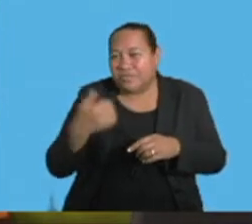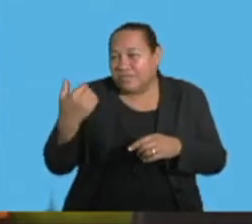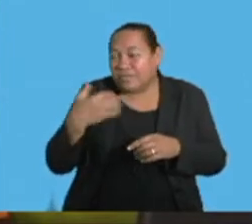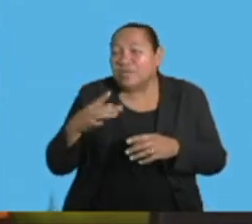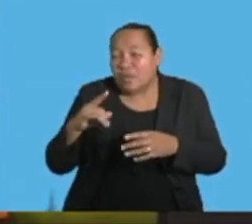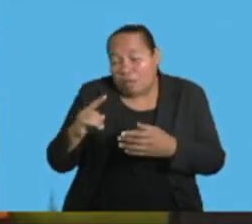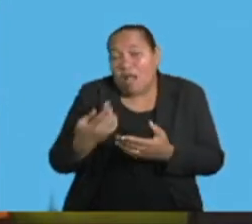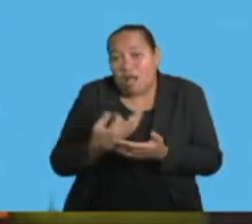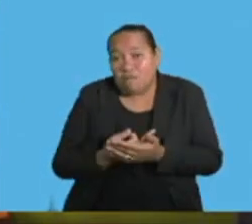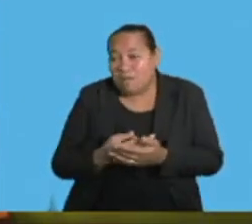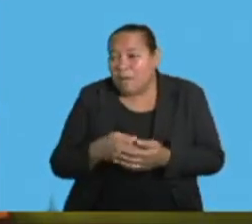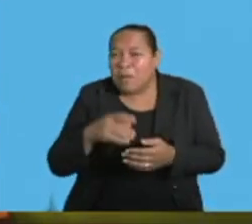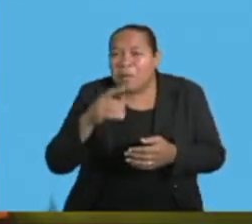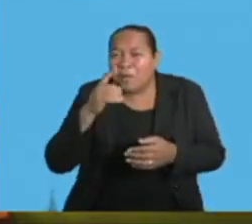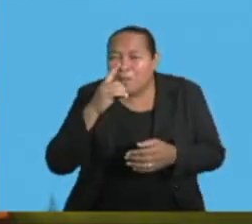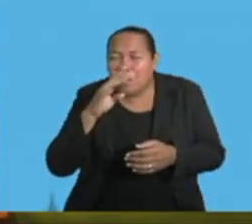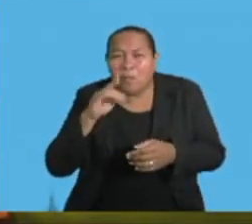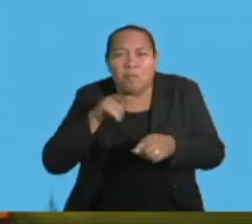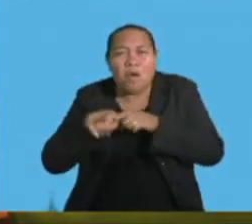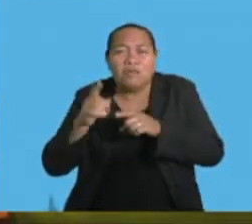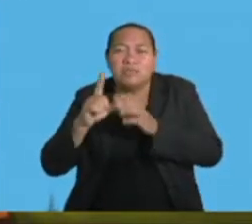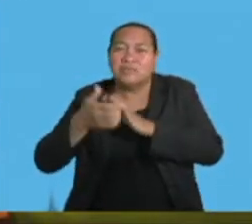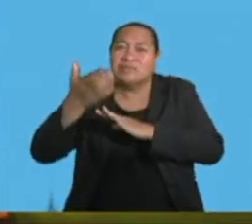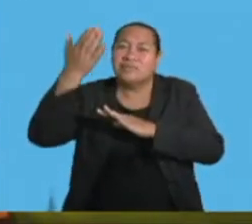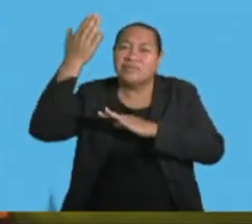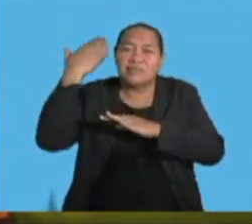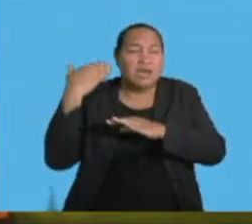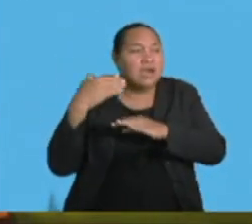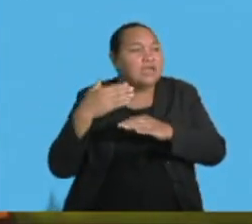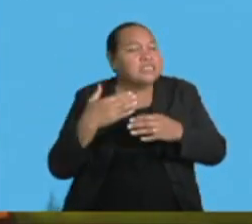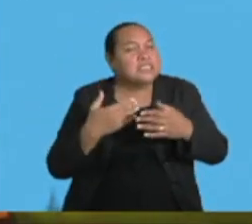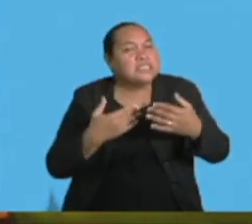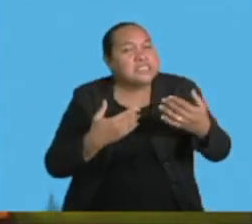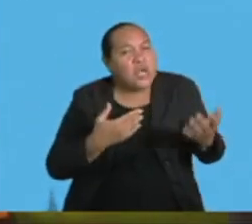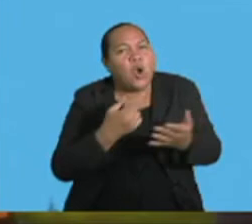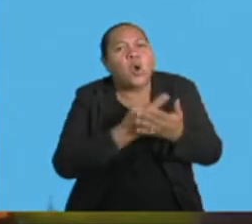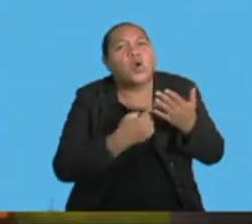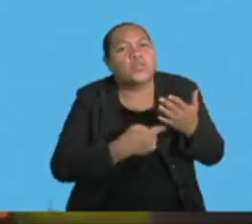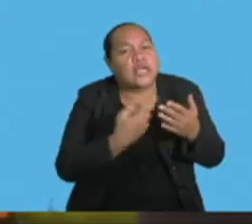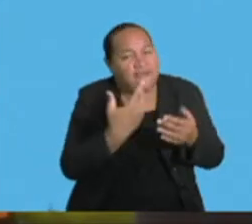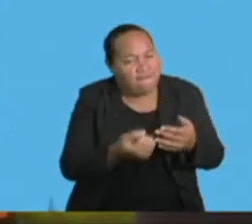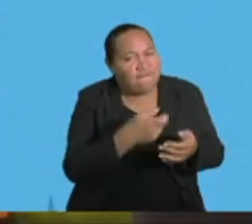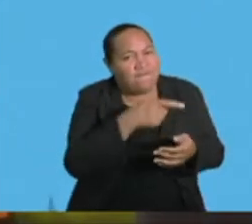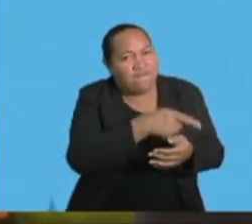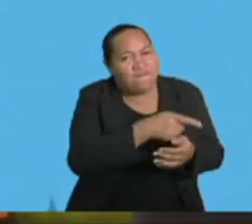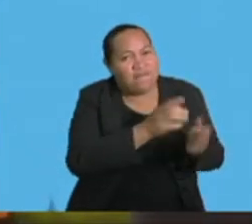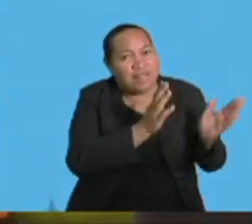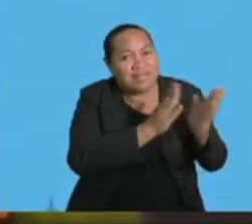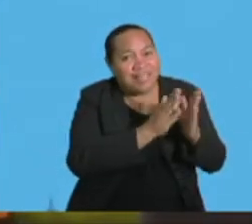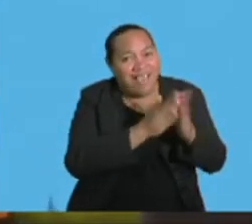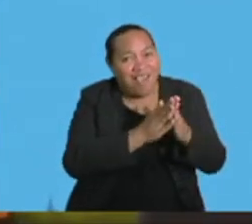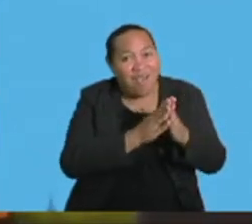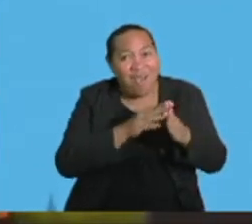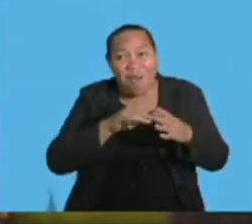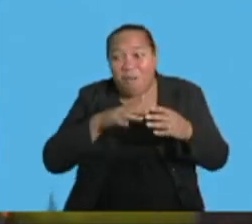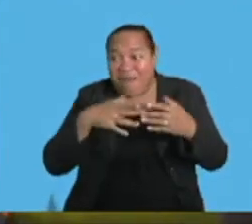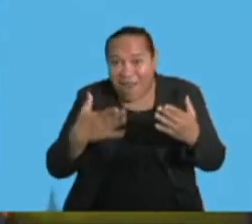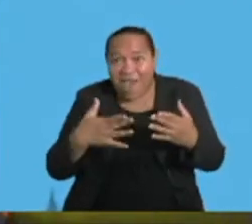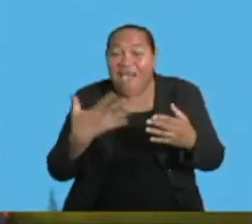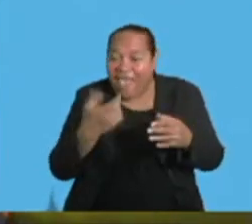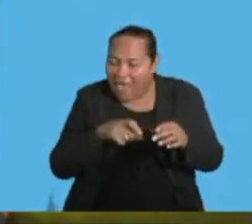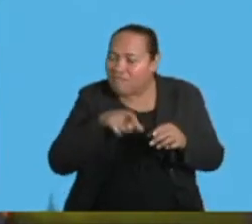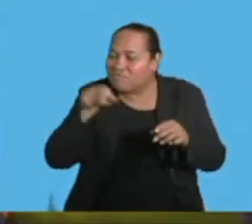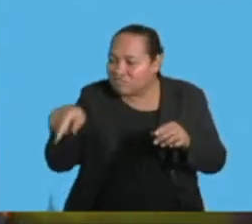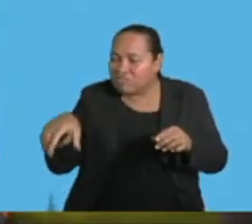urban areas, people will feel inclined to go and live actually in those urban areas. So we have made a lot of investment in that. Minister for